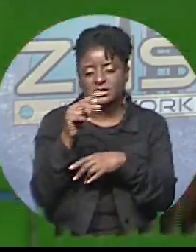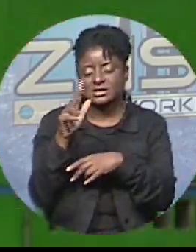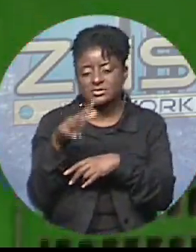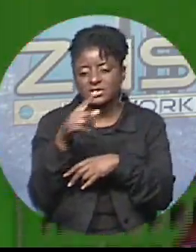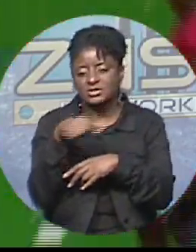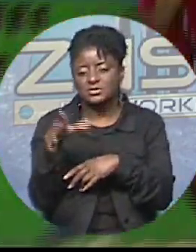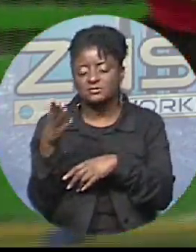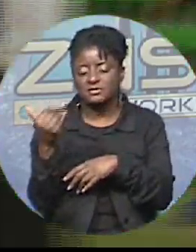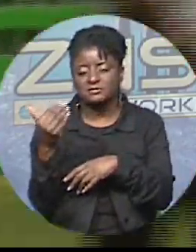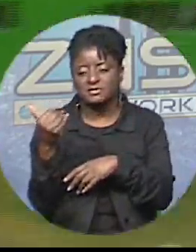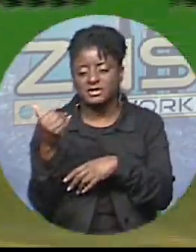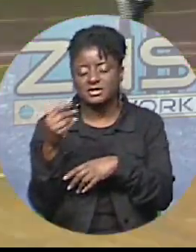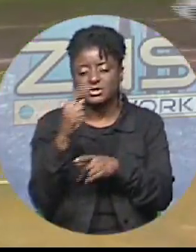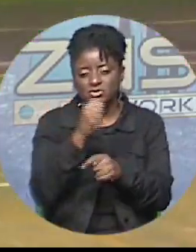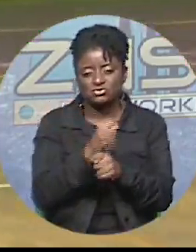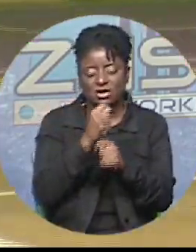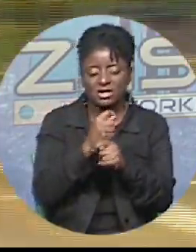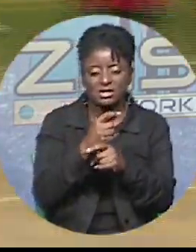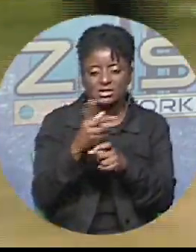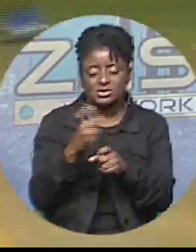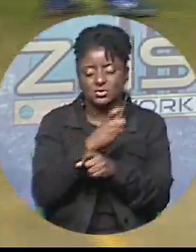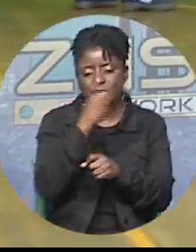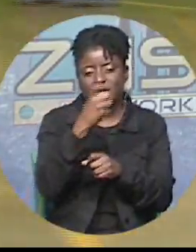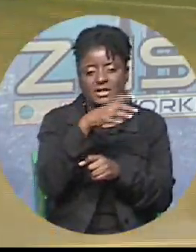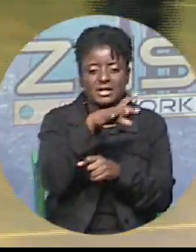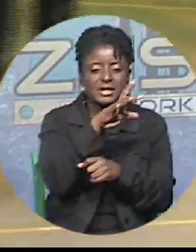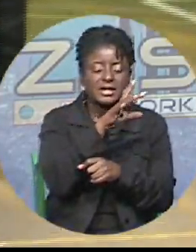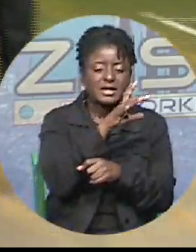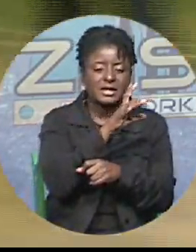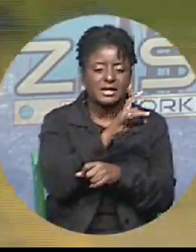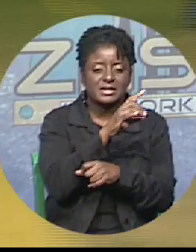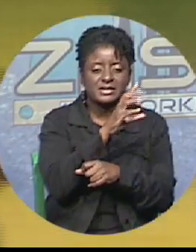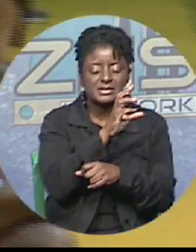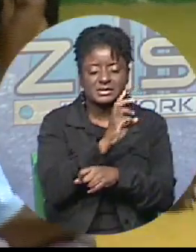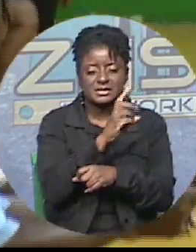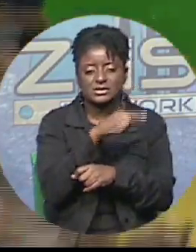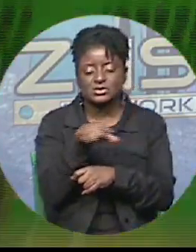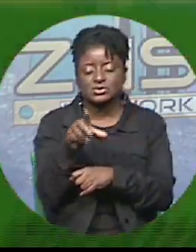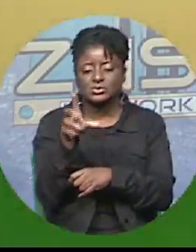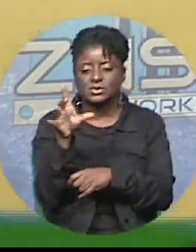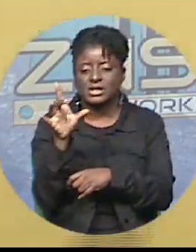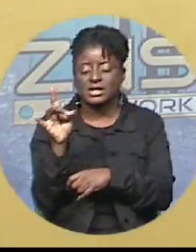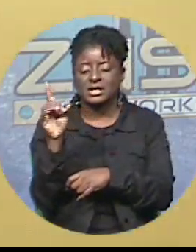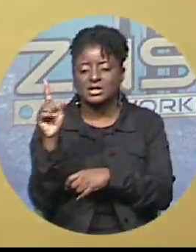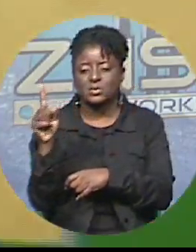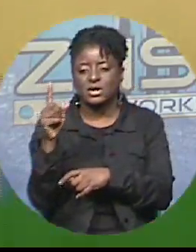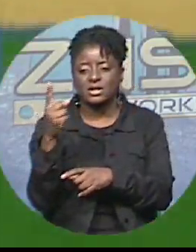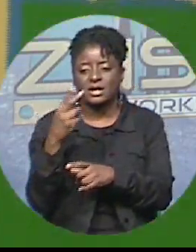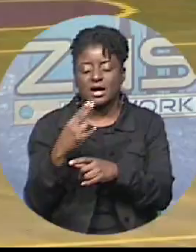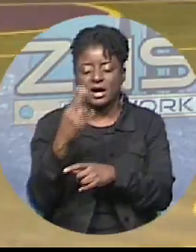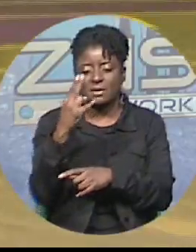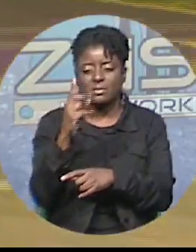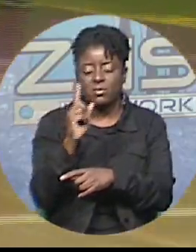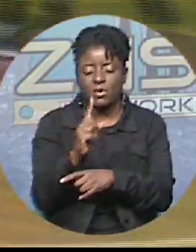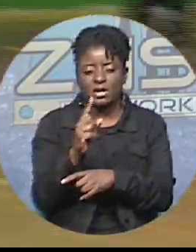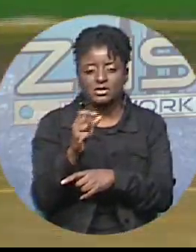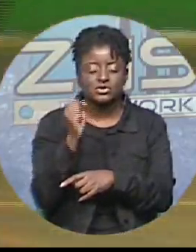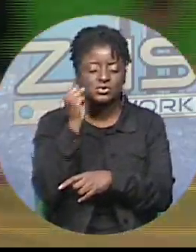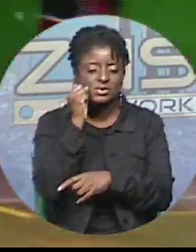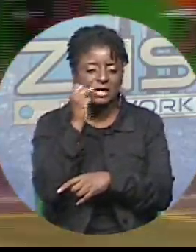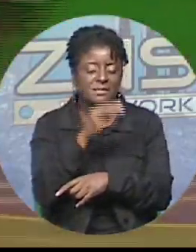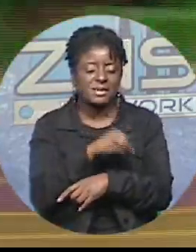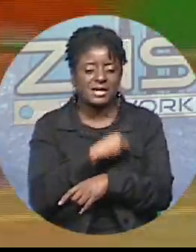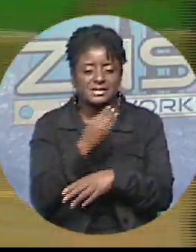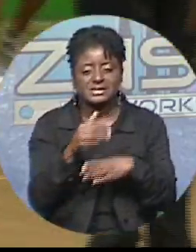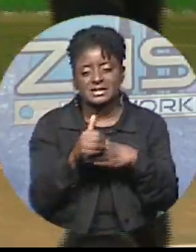look back. Truckers pull off the upset 86-81, and they go up 1-0 in the series. Suzette McKenzie leading the way